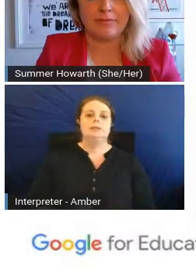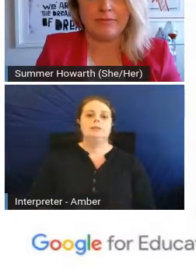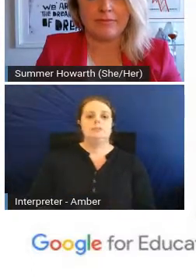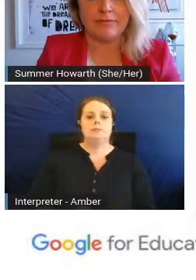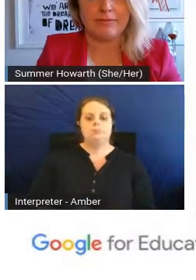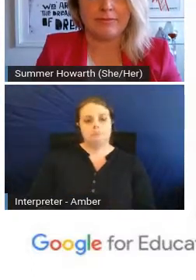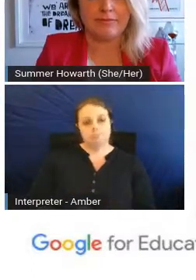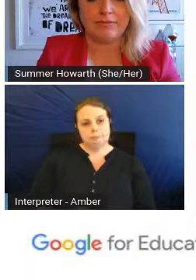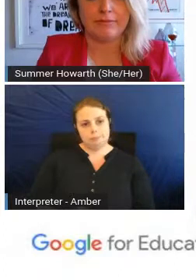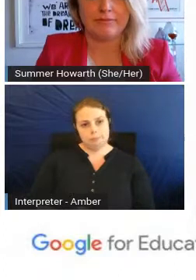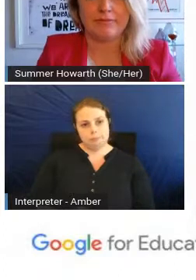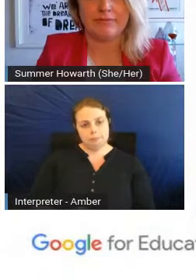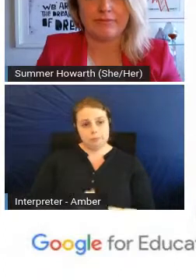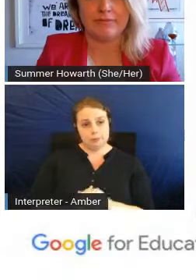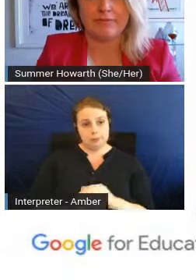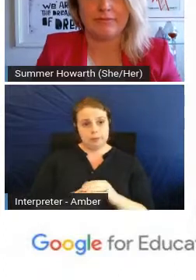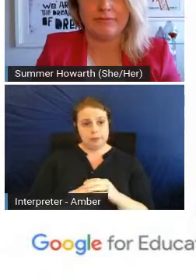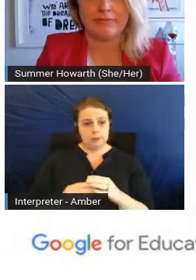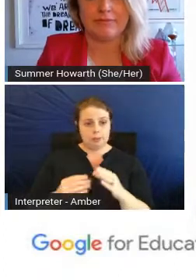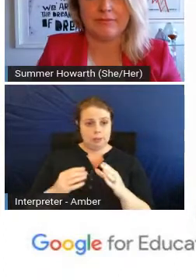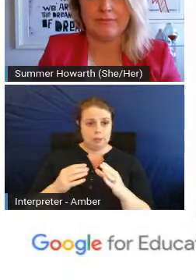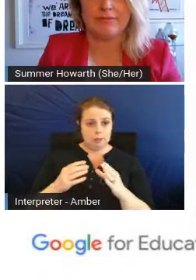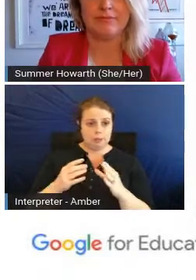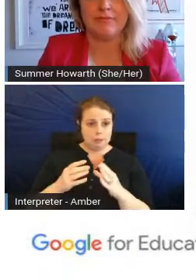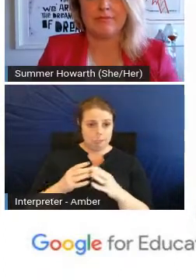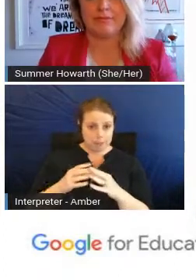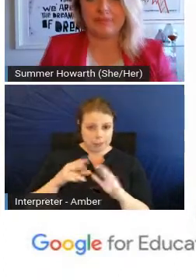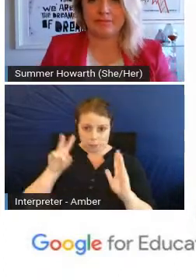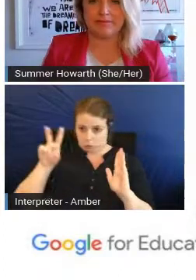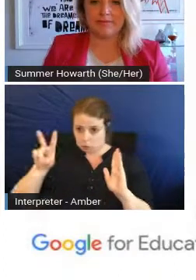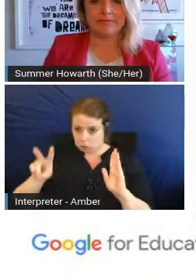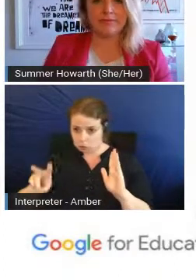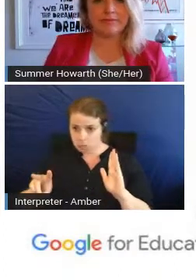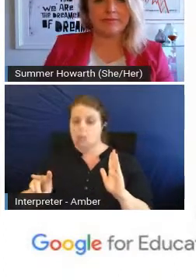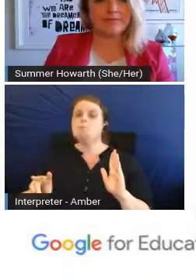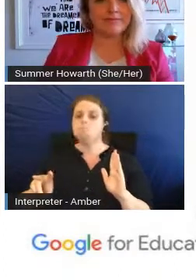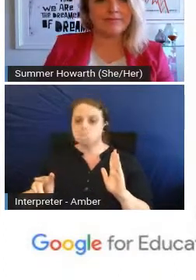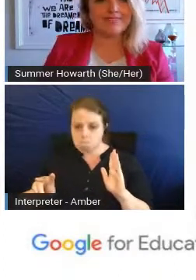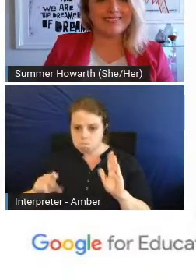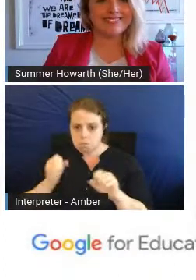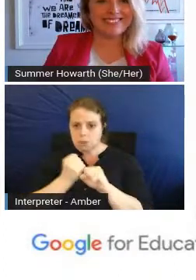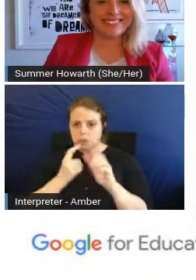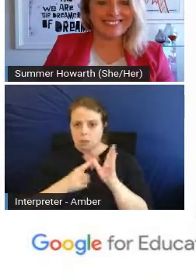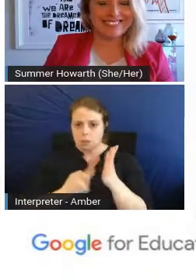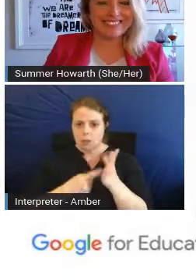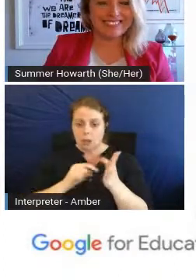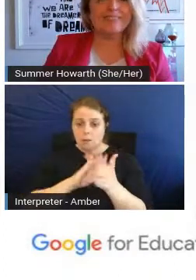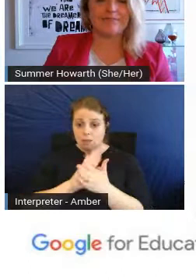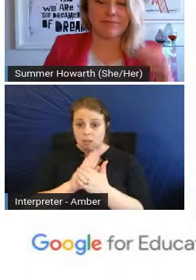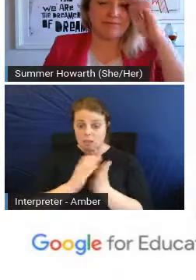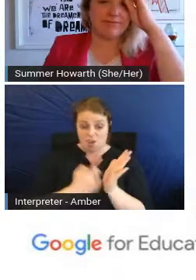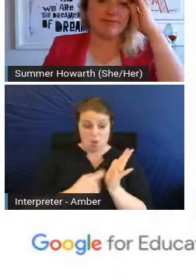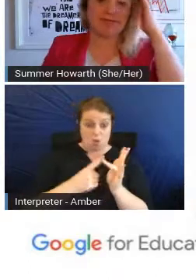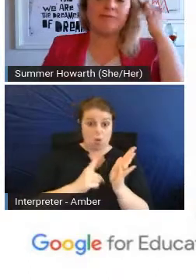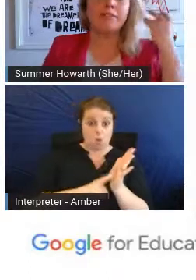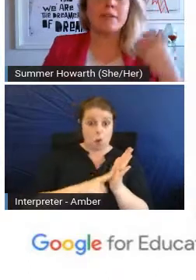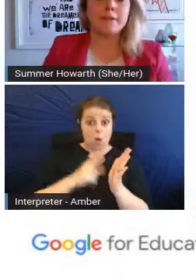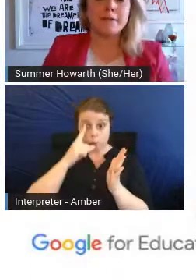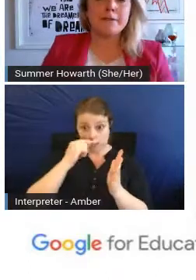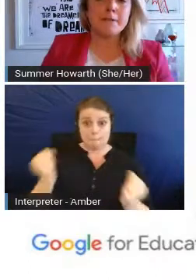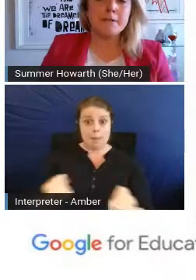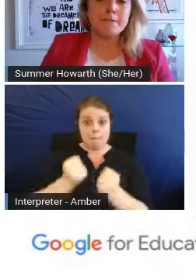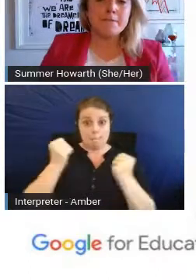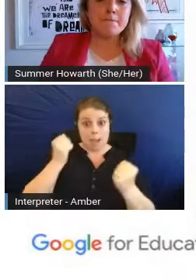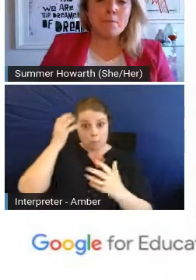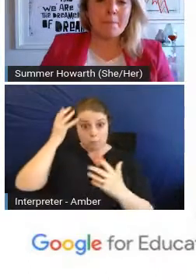with a unit within Classroom. Just reading the things. Oh, Gareth, the role can be a powerful cognitive switch. Absolutely, it can be.